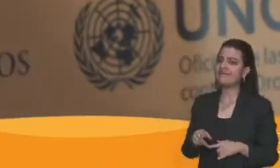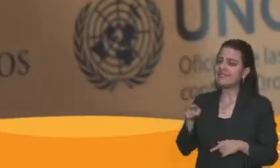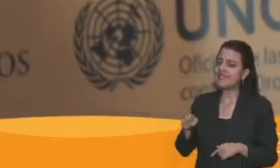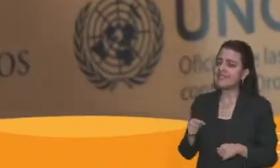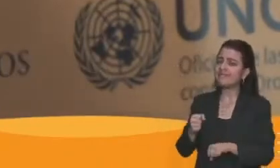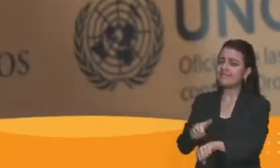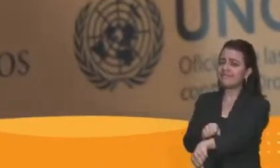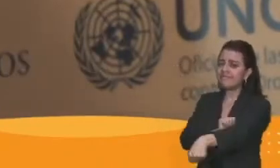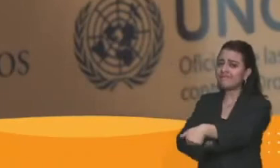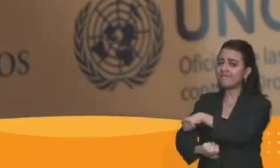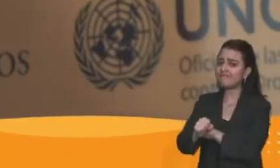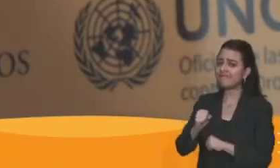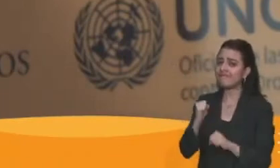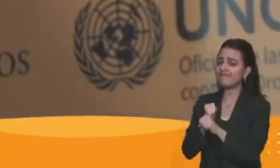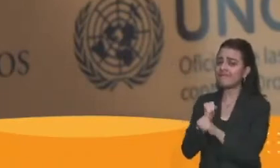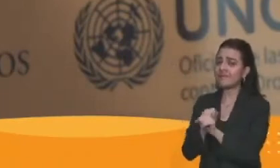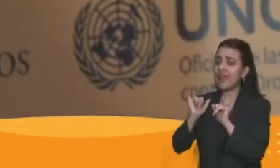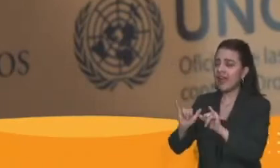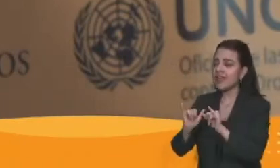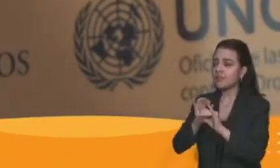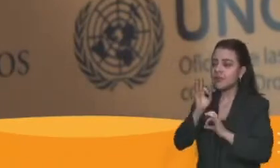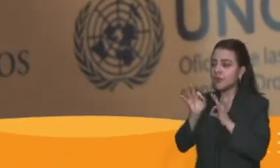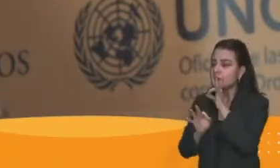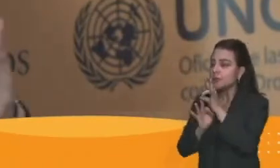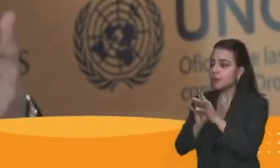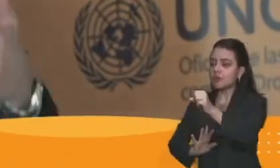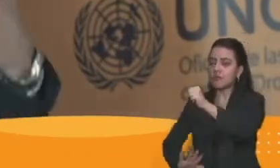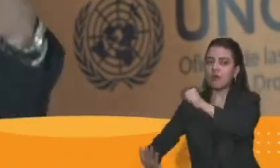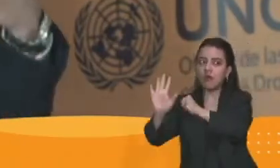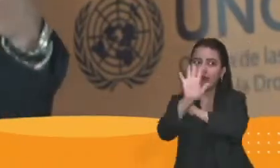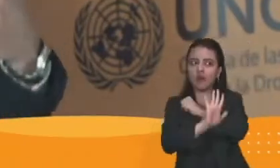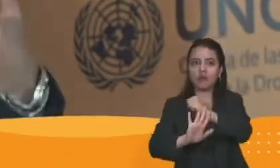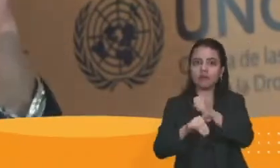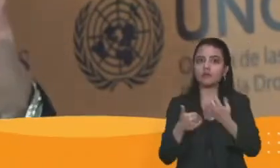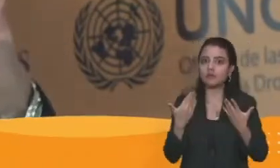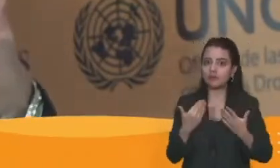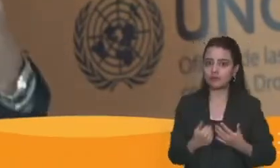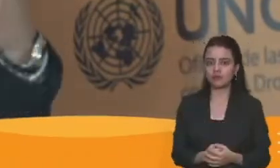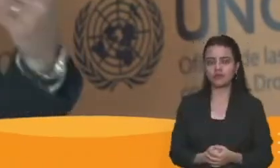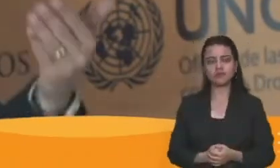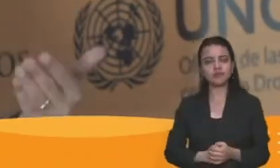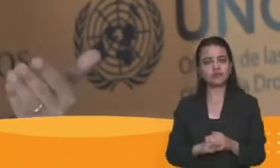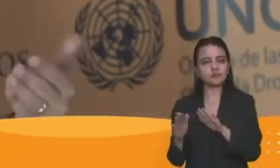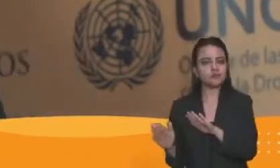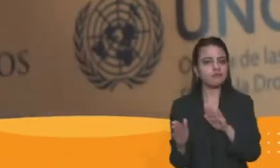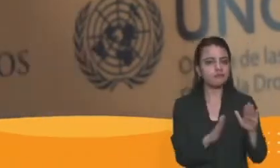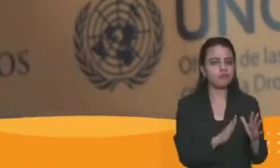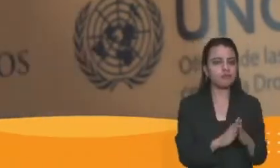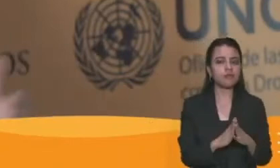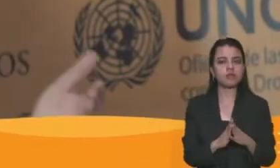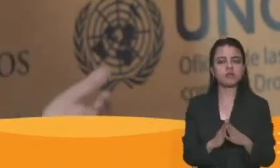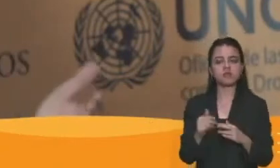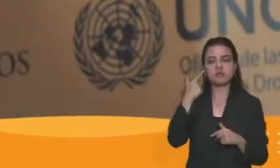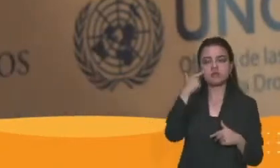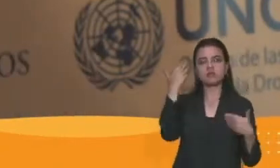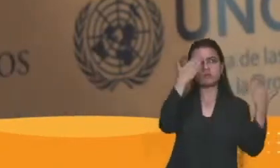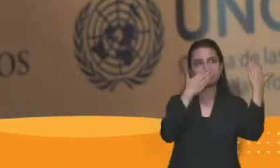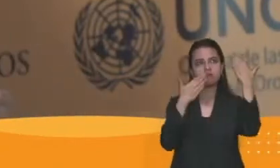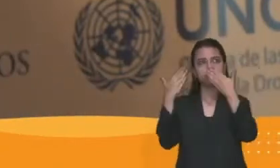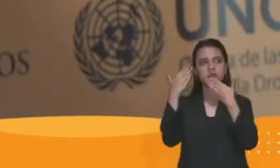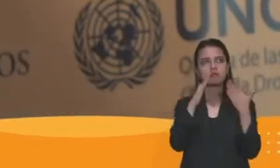and it's very important for us to increase our efforts. So we also see an increase that is coinciding with the